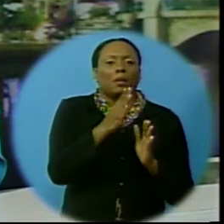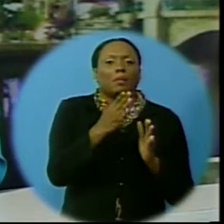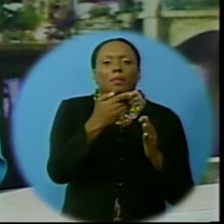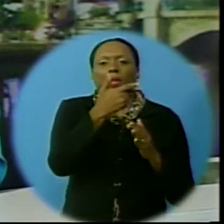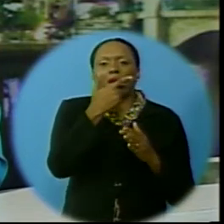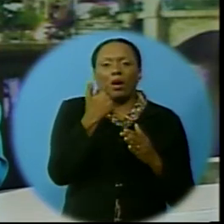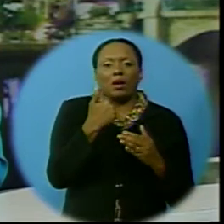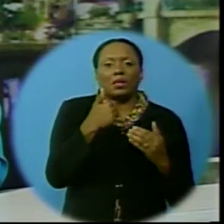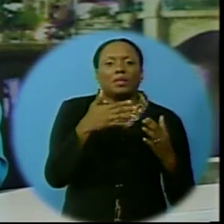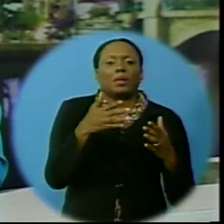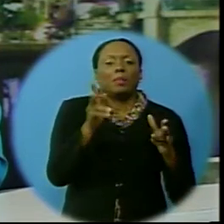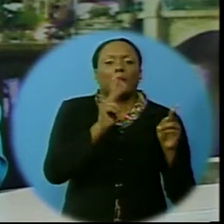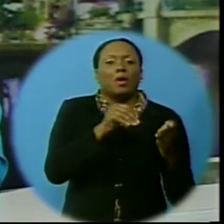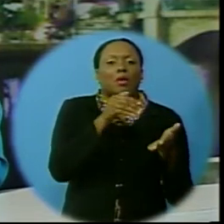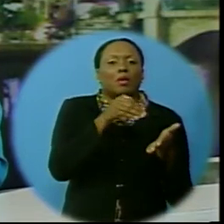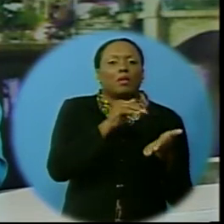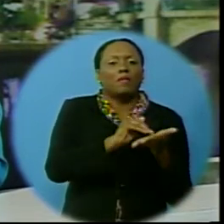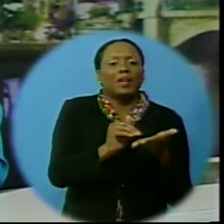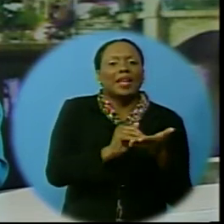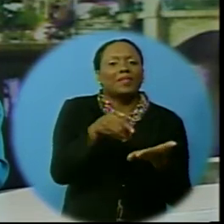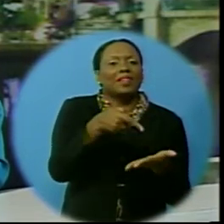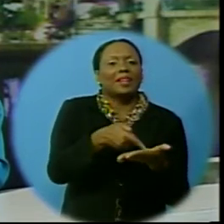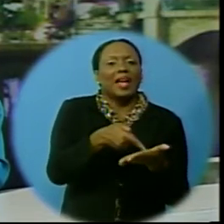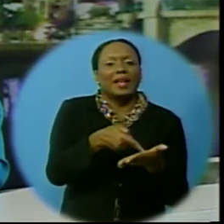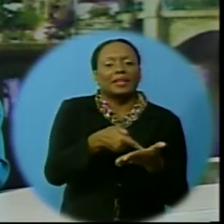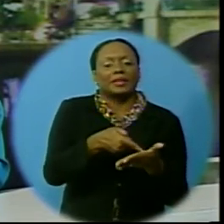from assistance, including debt forgiveness.